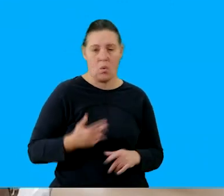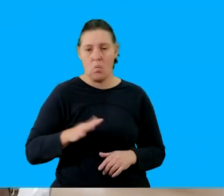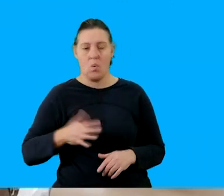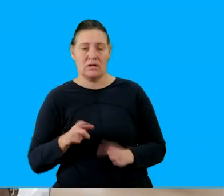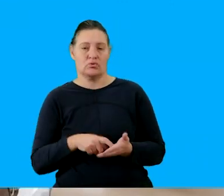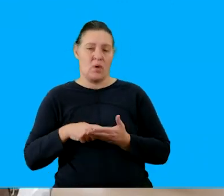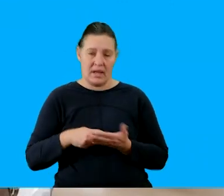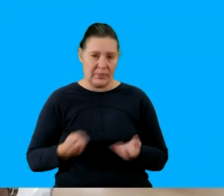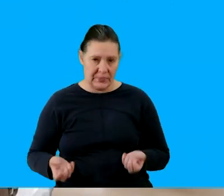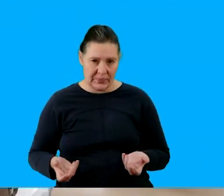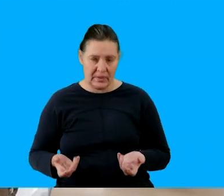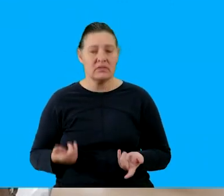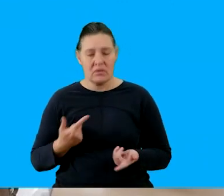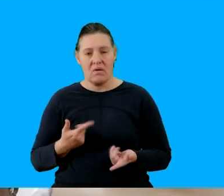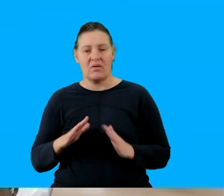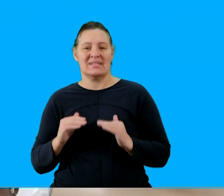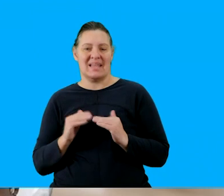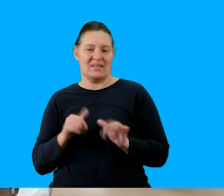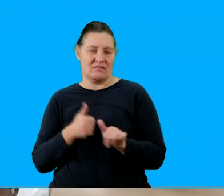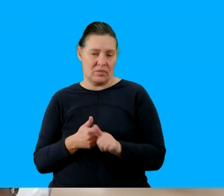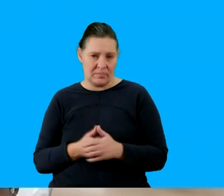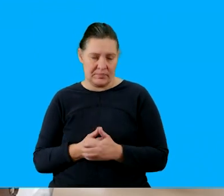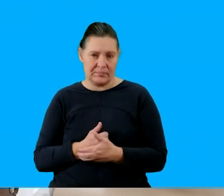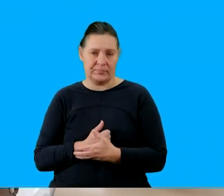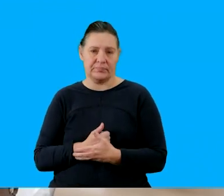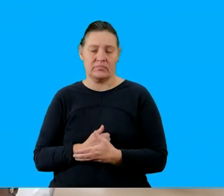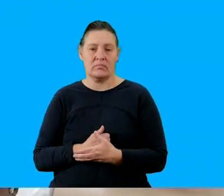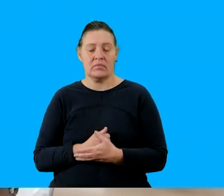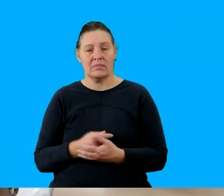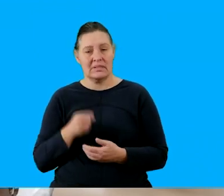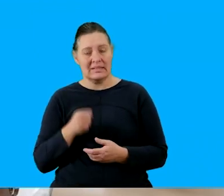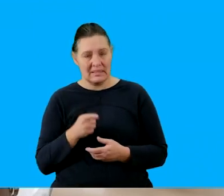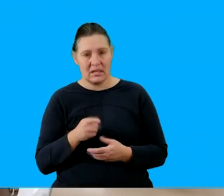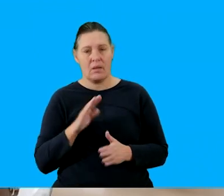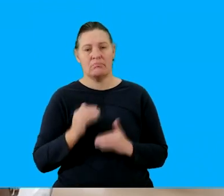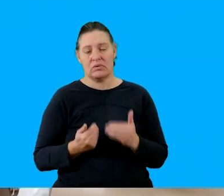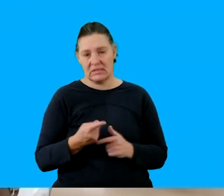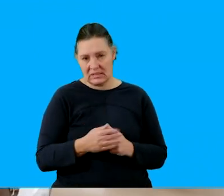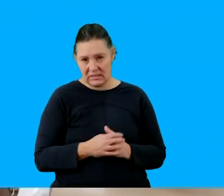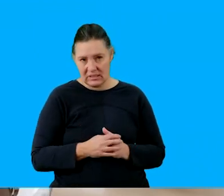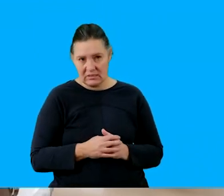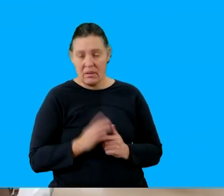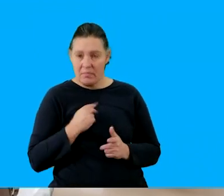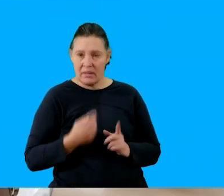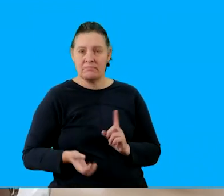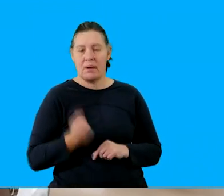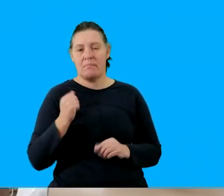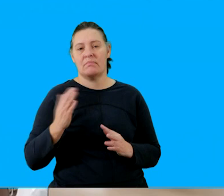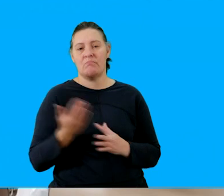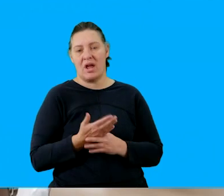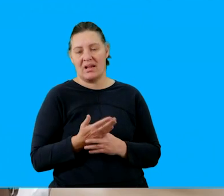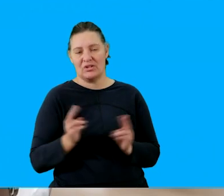not what is required according to the standard. So that is your assessment. Now